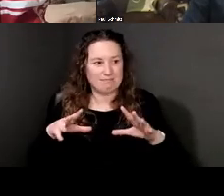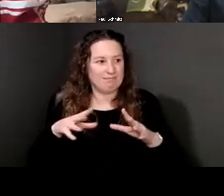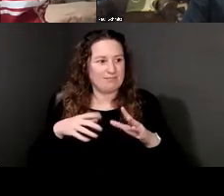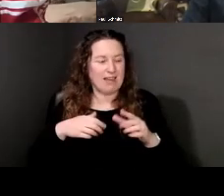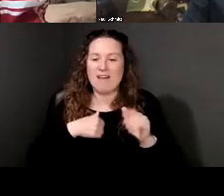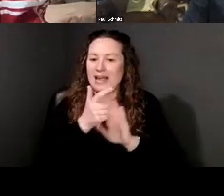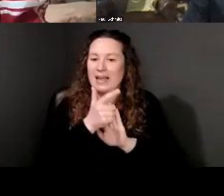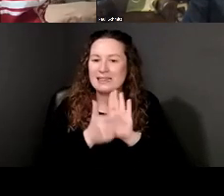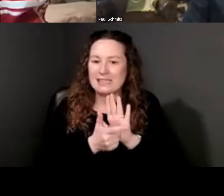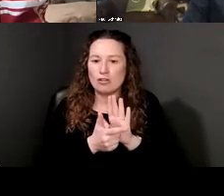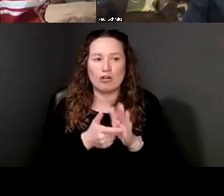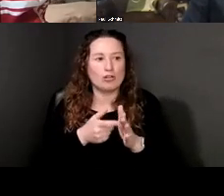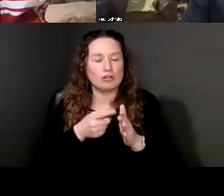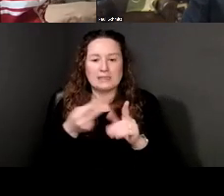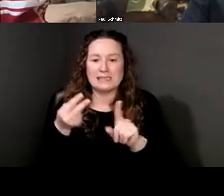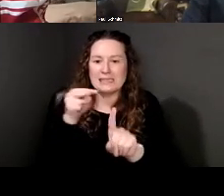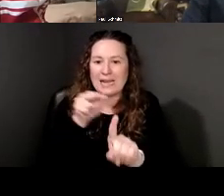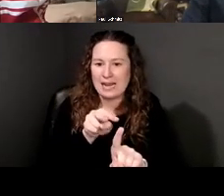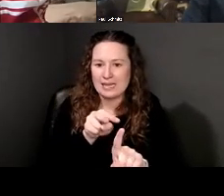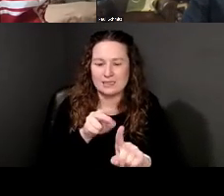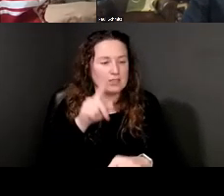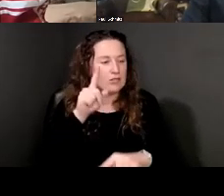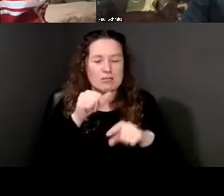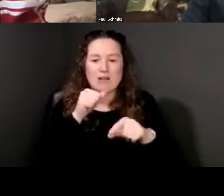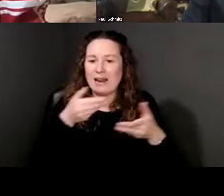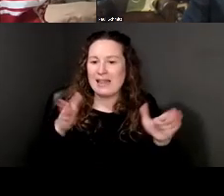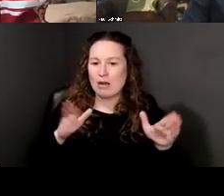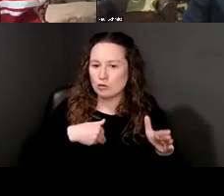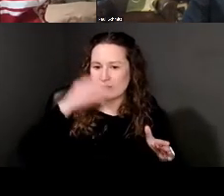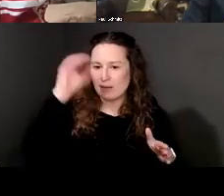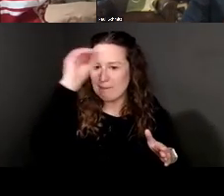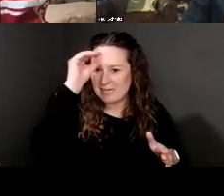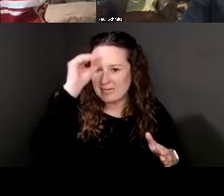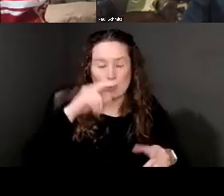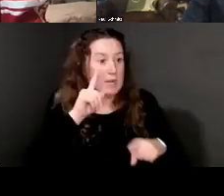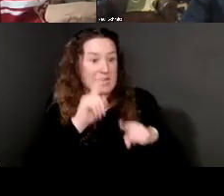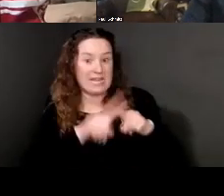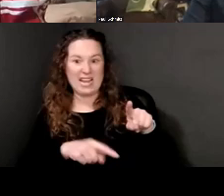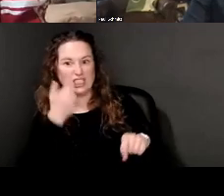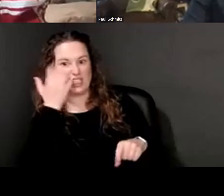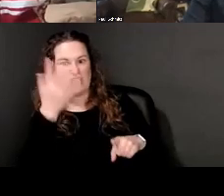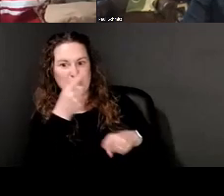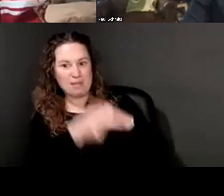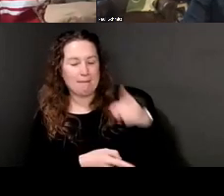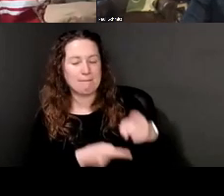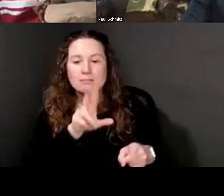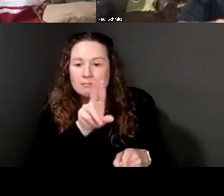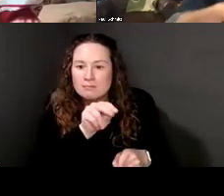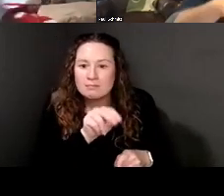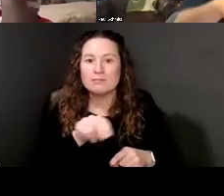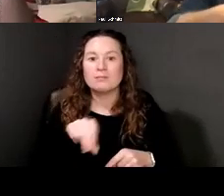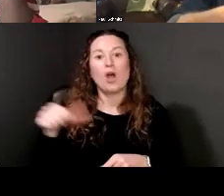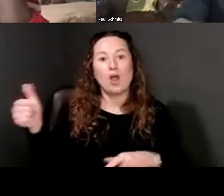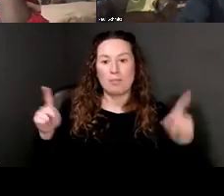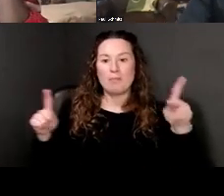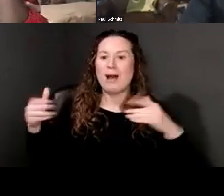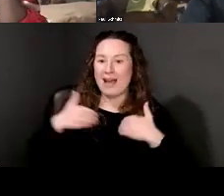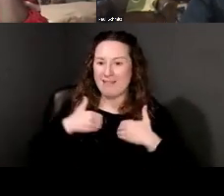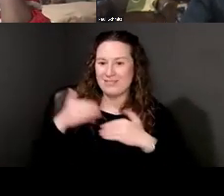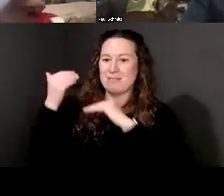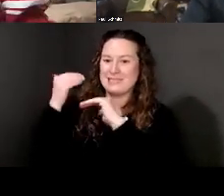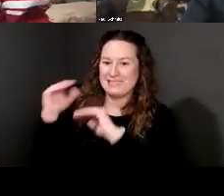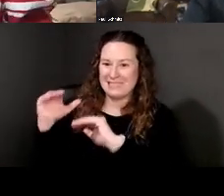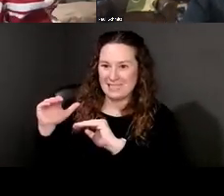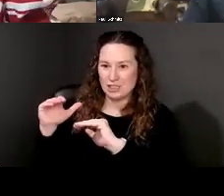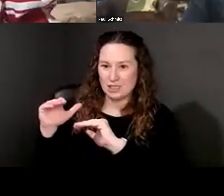not shame them out of it, but recognize that, and recognize that there's others who don't have that limitation and they shouldn't act